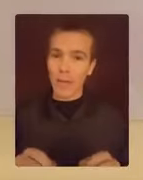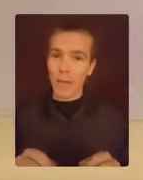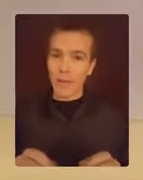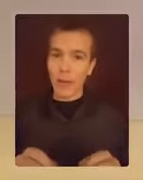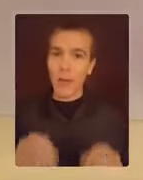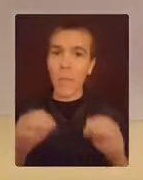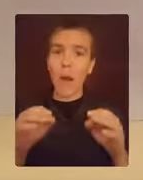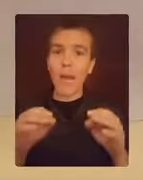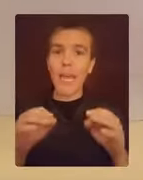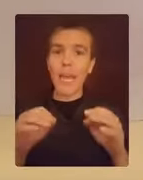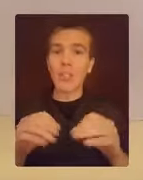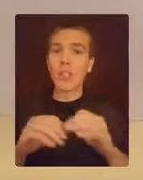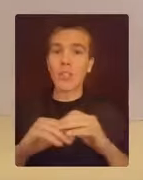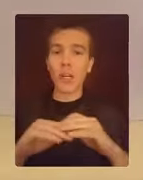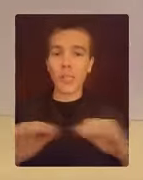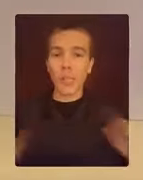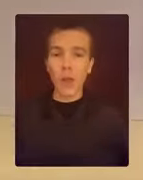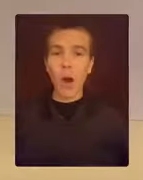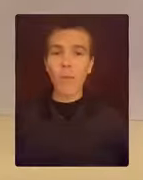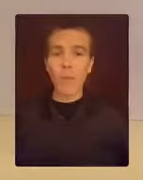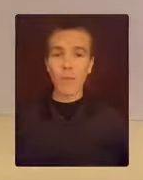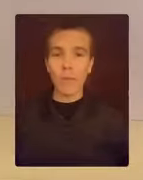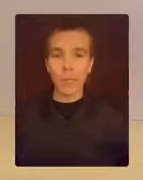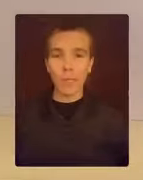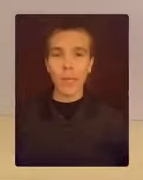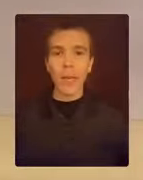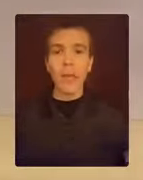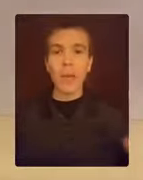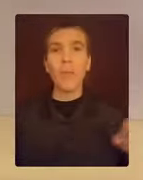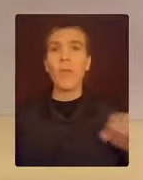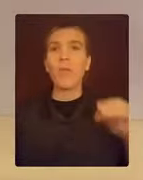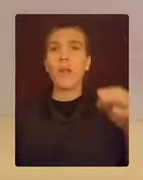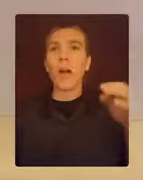why, but it shuts it off completely.